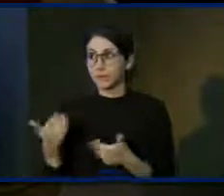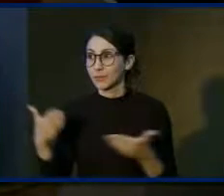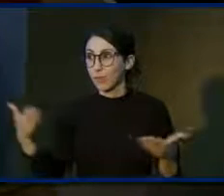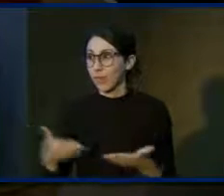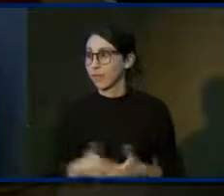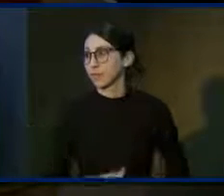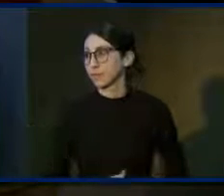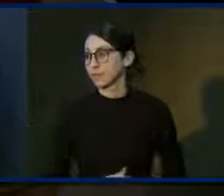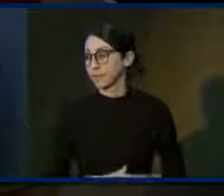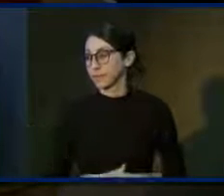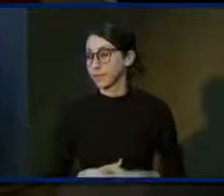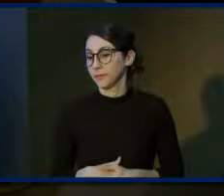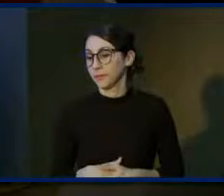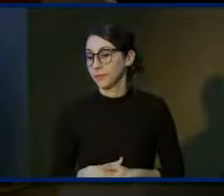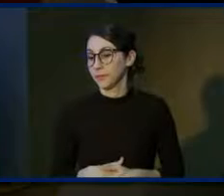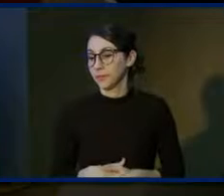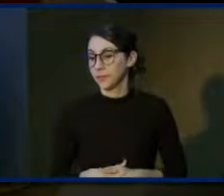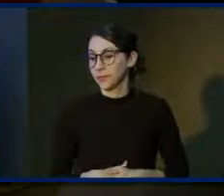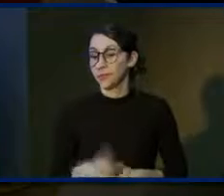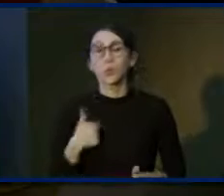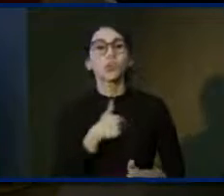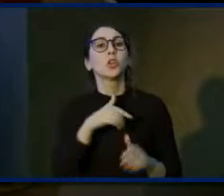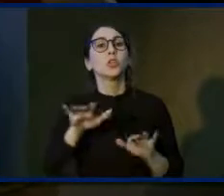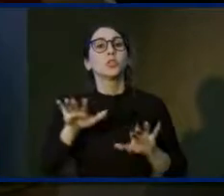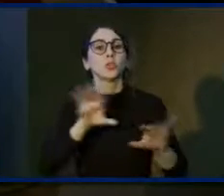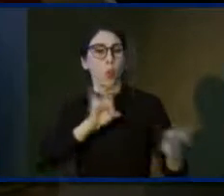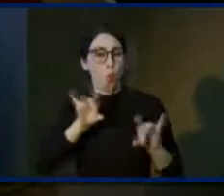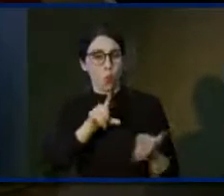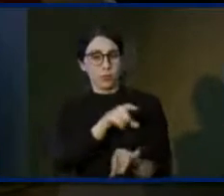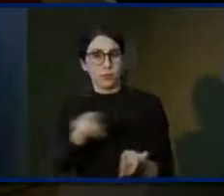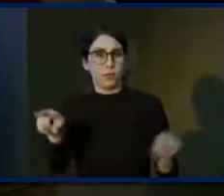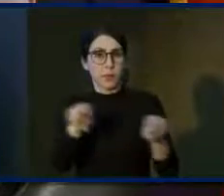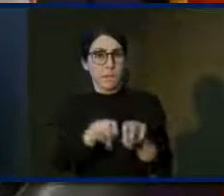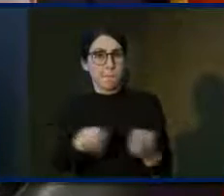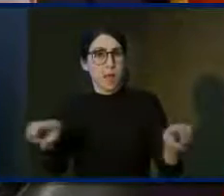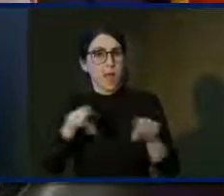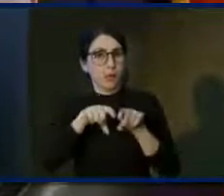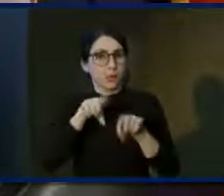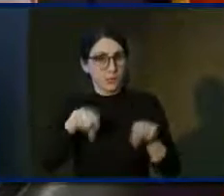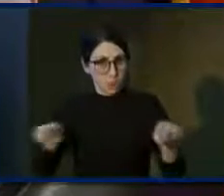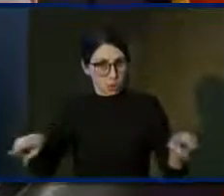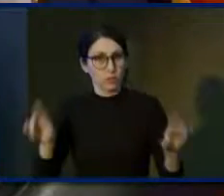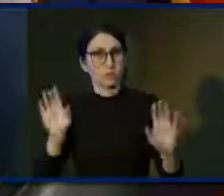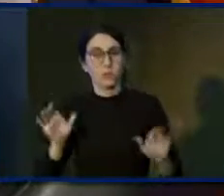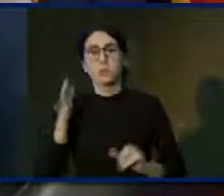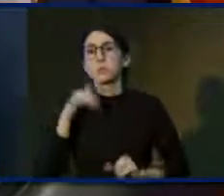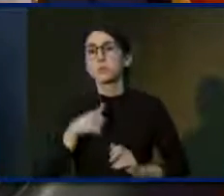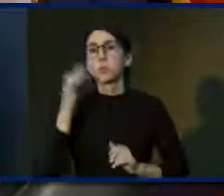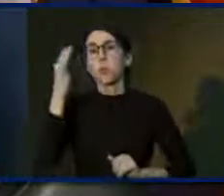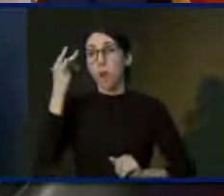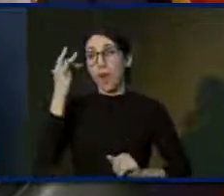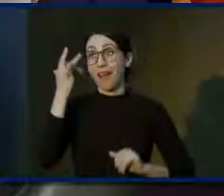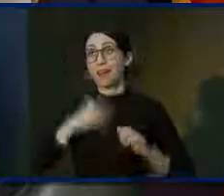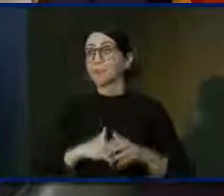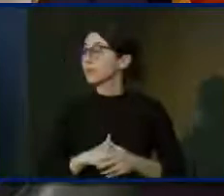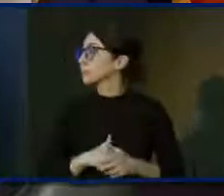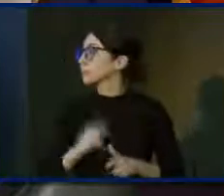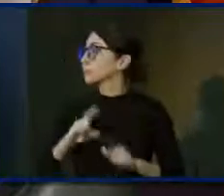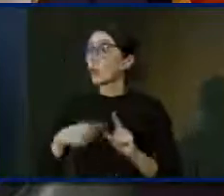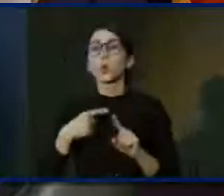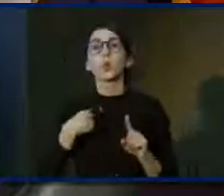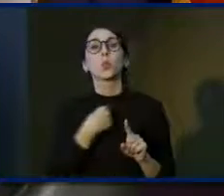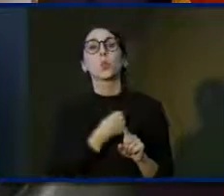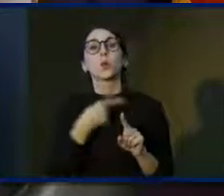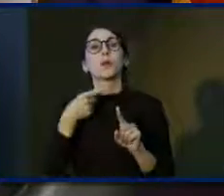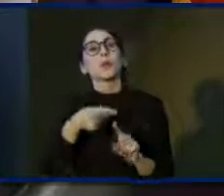You know, we chose to have this very unique panel because when we talk about voter rights